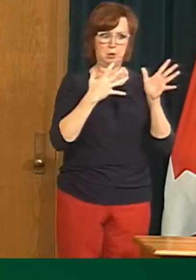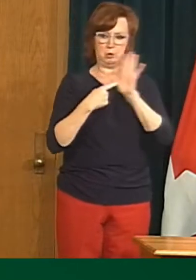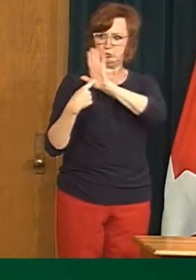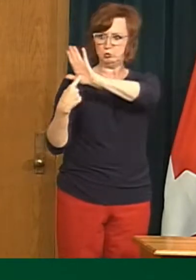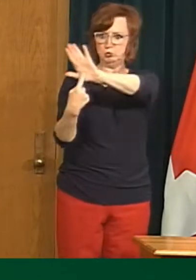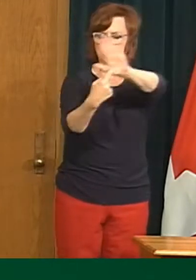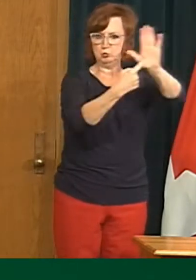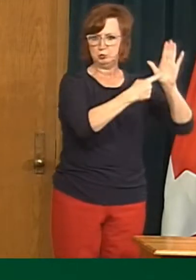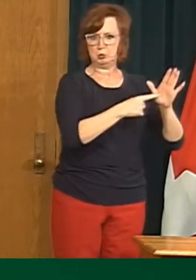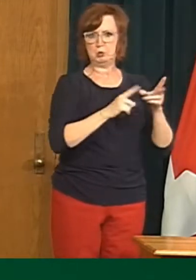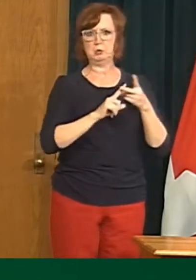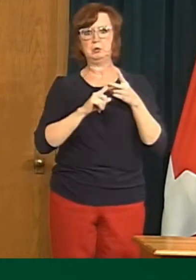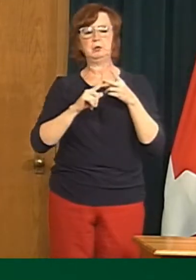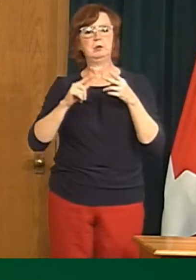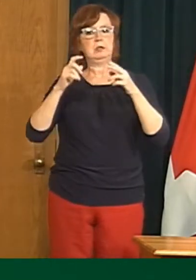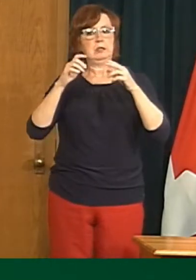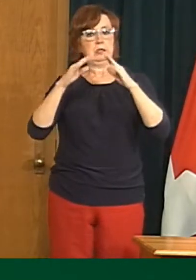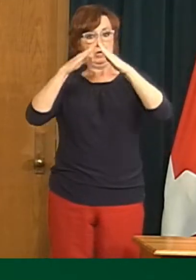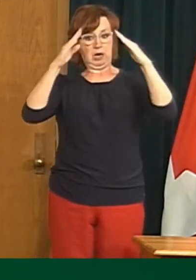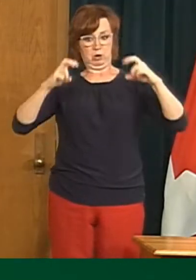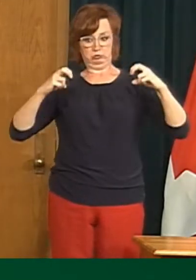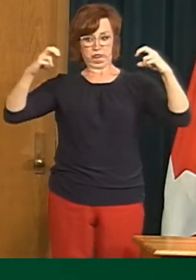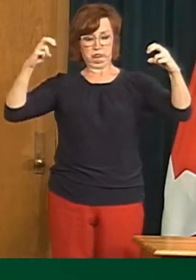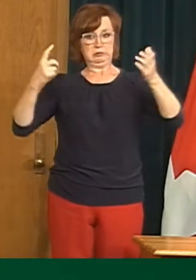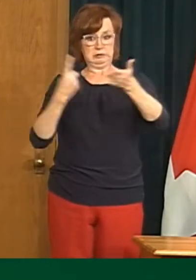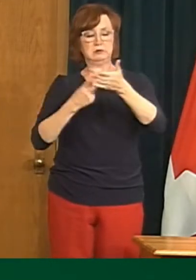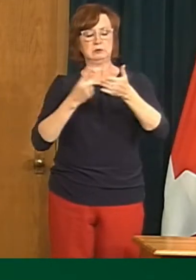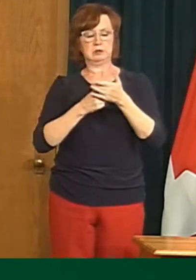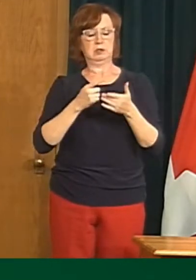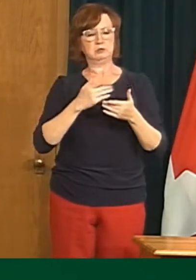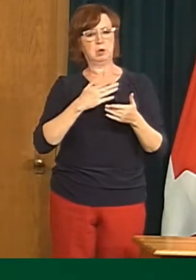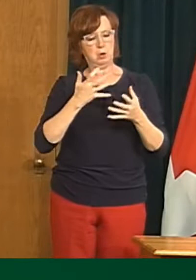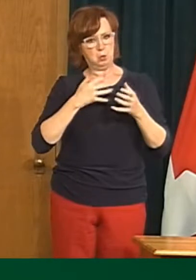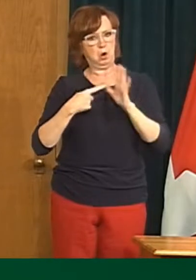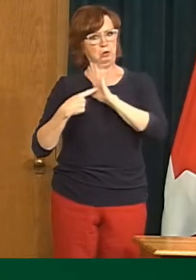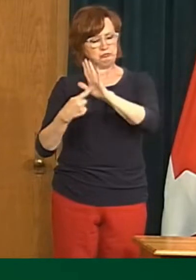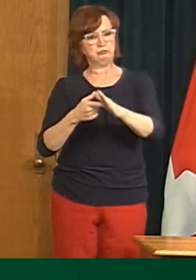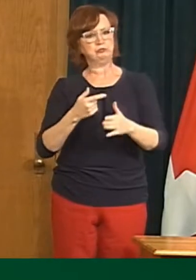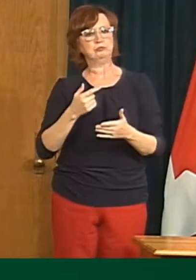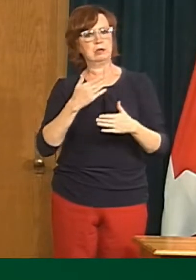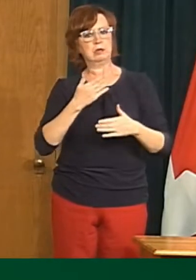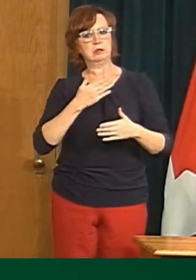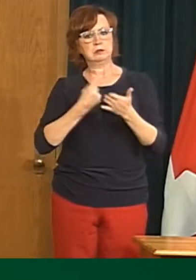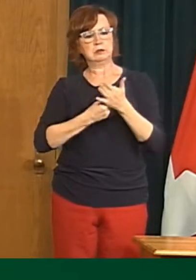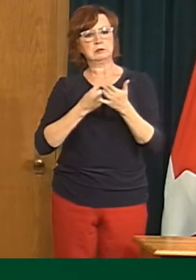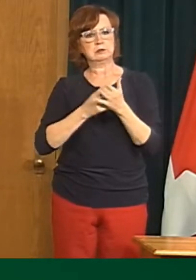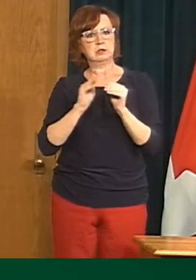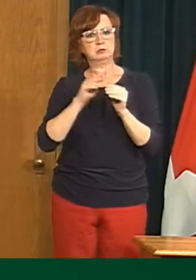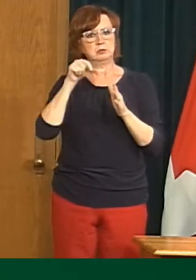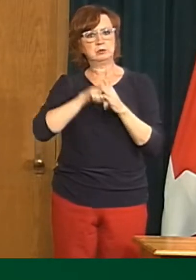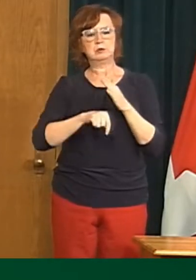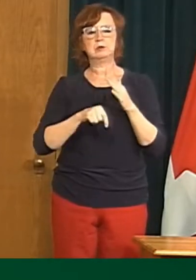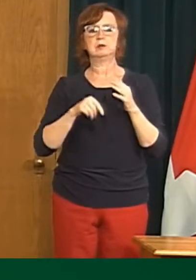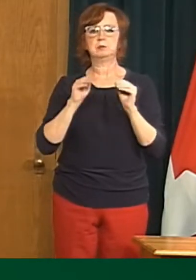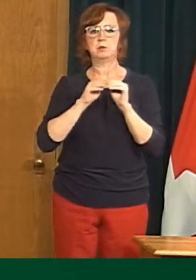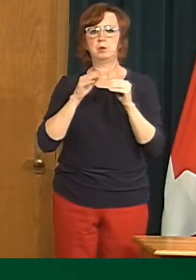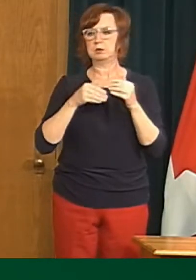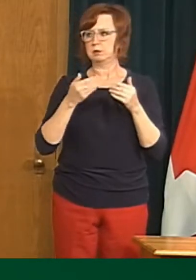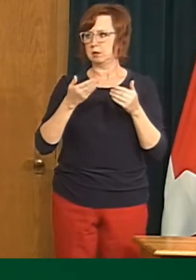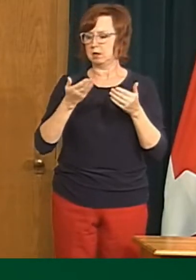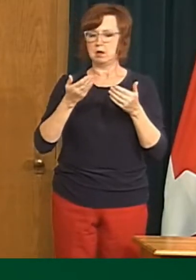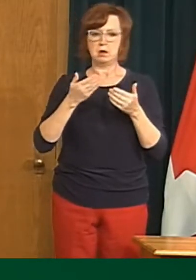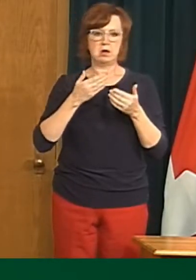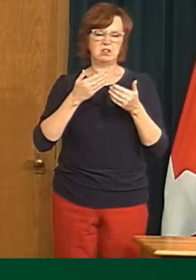debating it in the Legislative Assembly next month. So with that, I would be happy to take any questions. Thank you, Premier. We now have